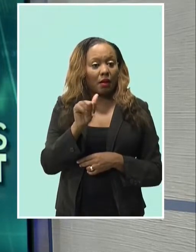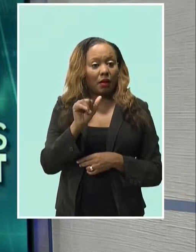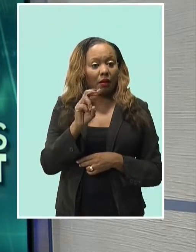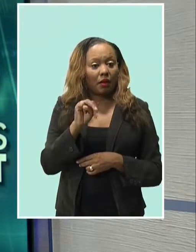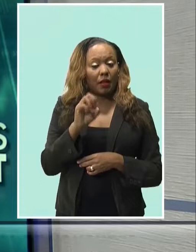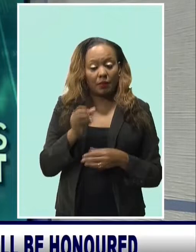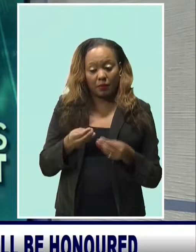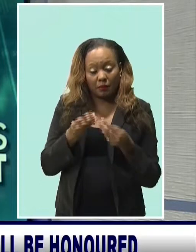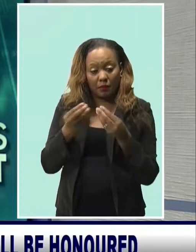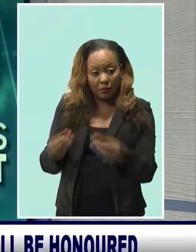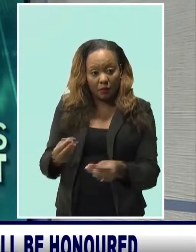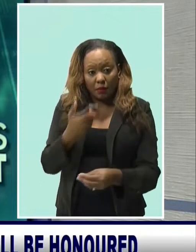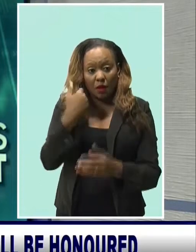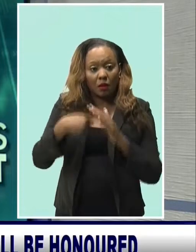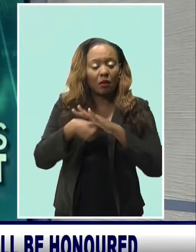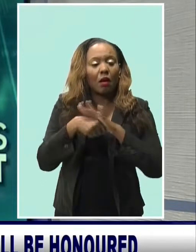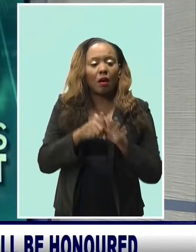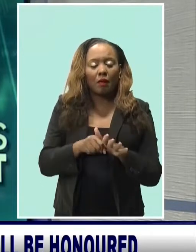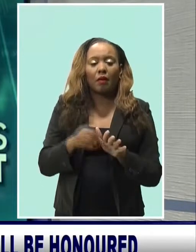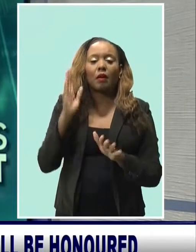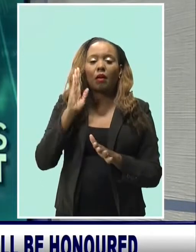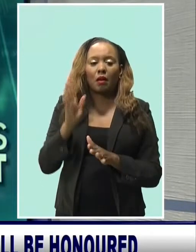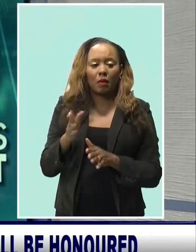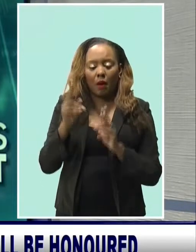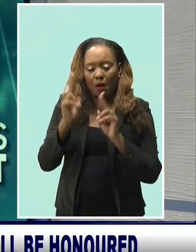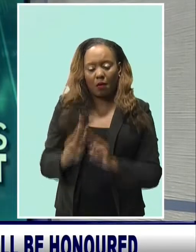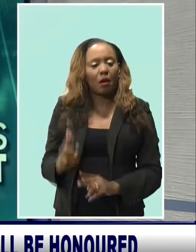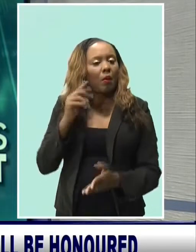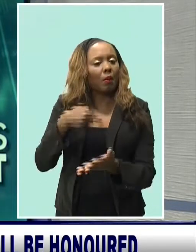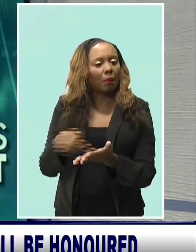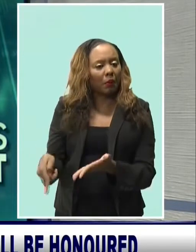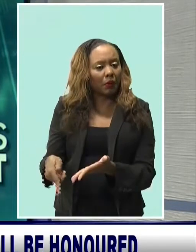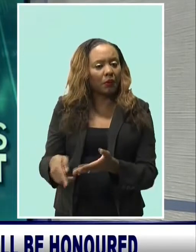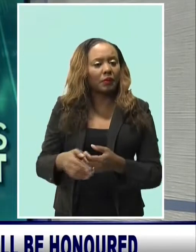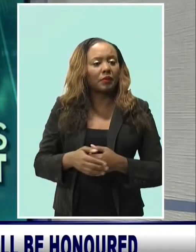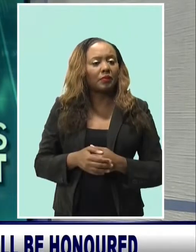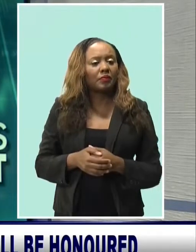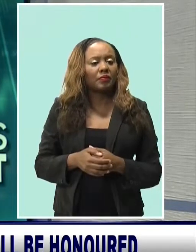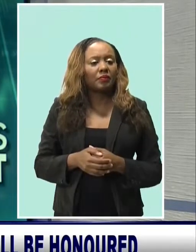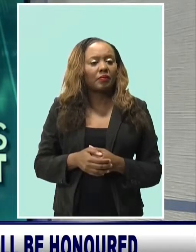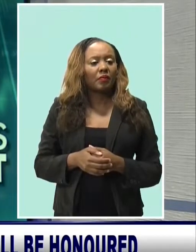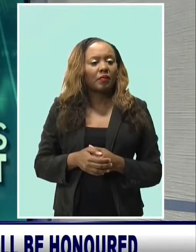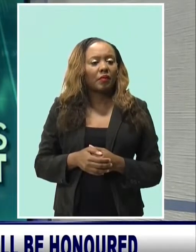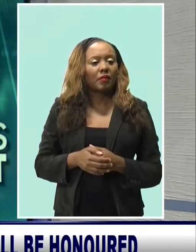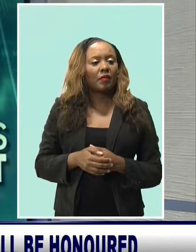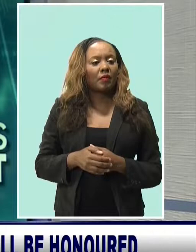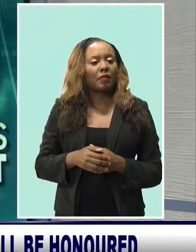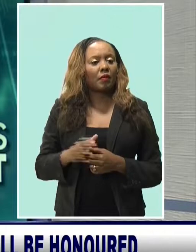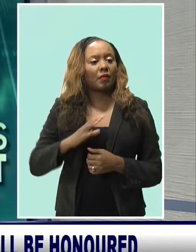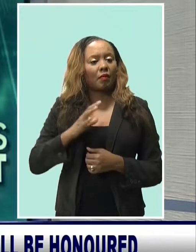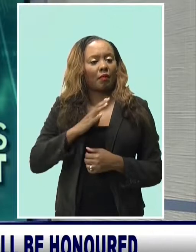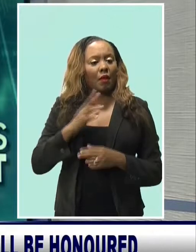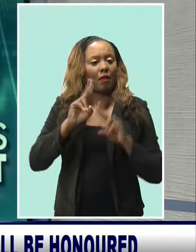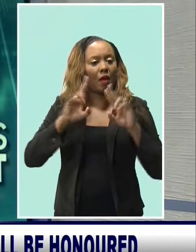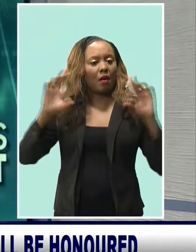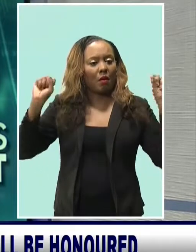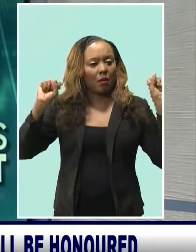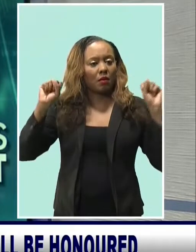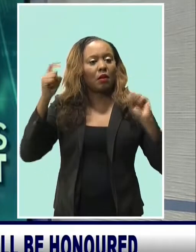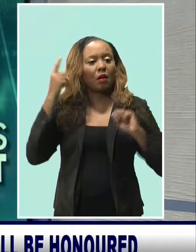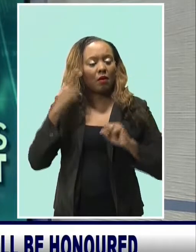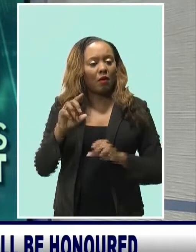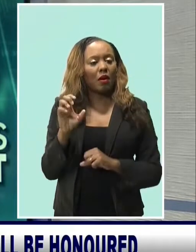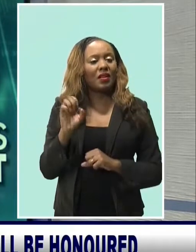insurance facility will be honored that's according to edward clark executive vice president and general manager of sagicor life